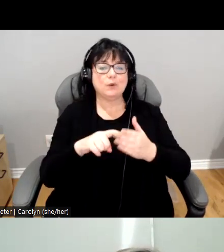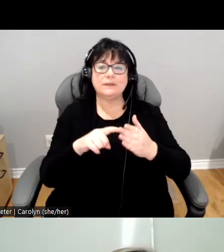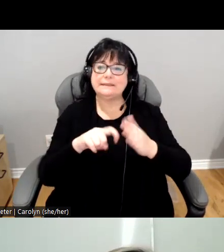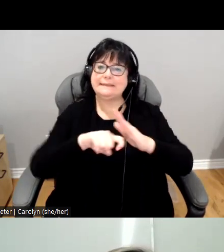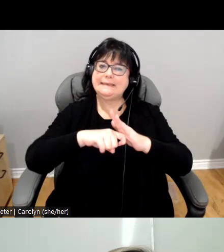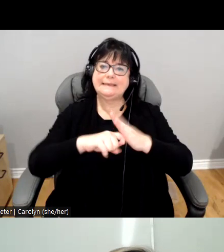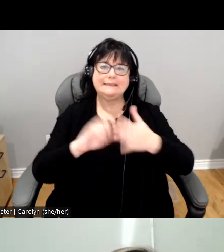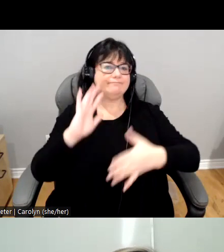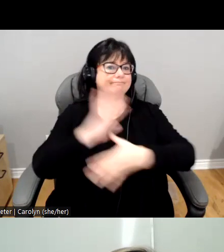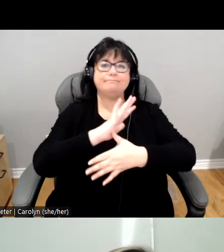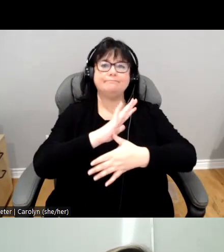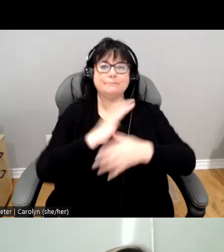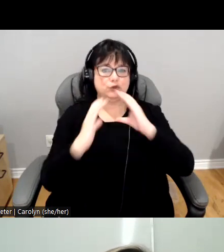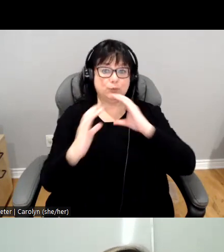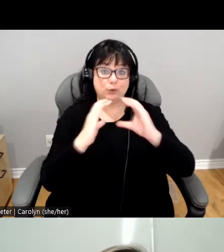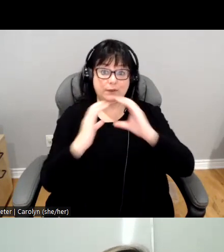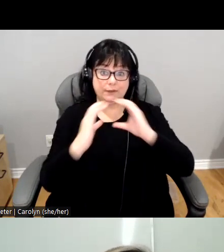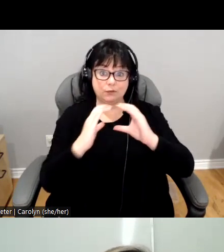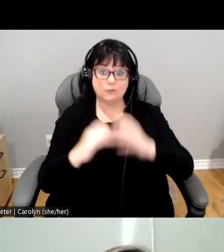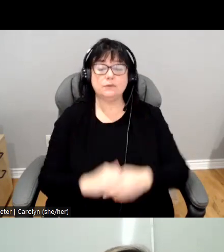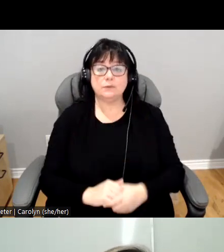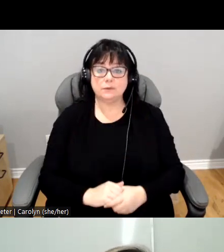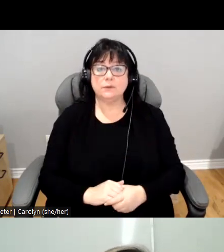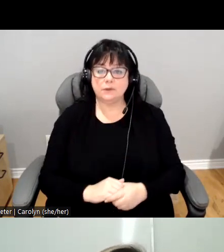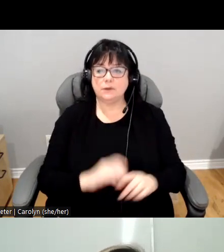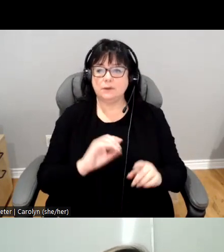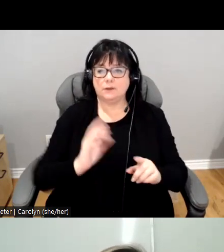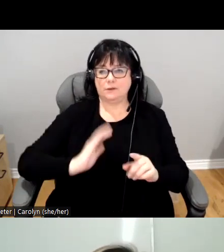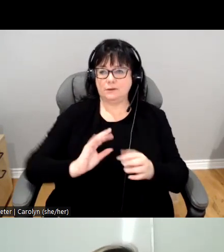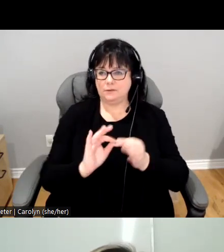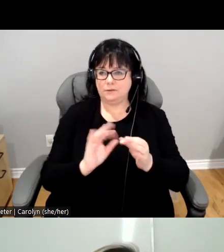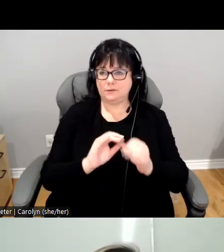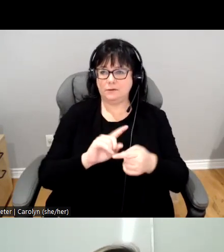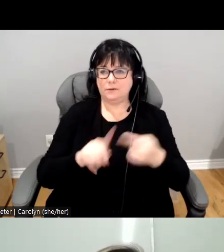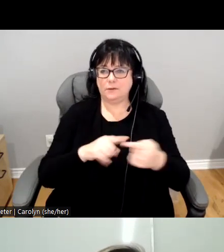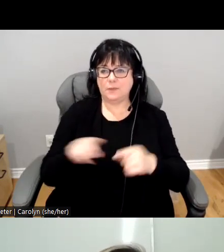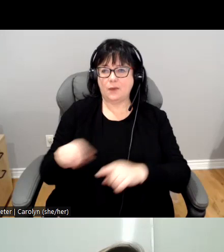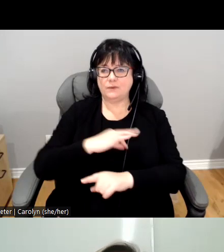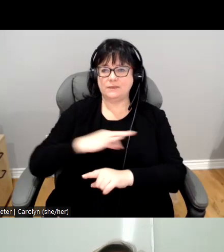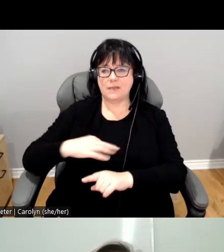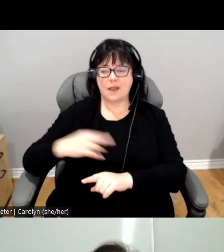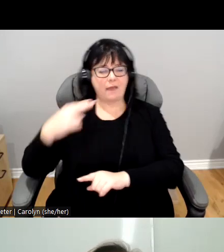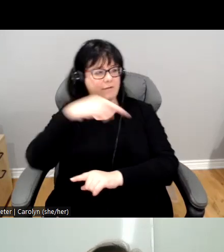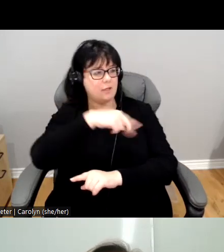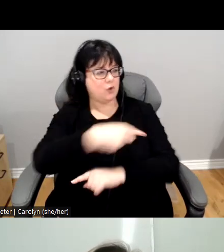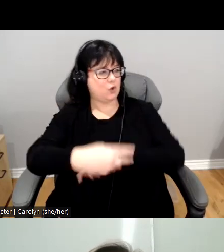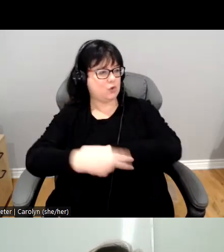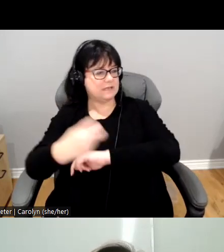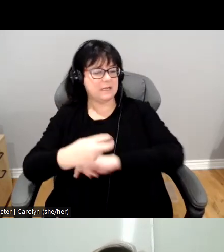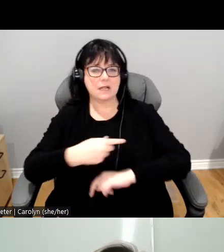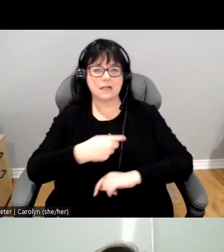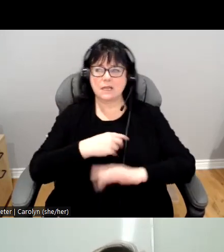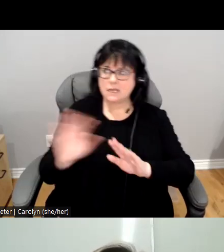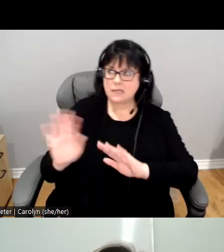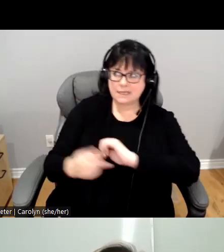to that when I talked about the distrust in staff around, are you stealing our clients? So communication was